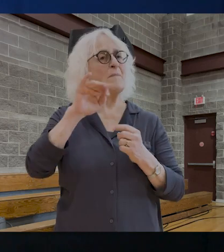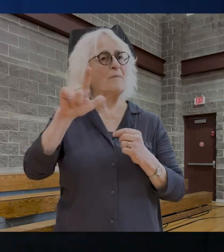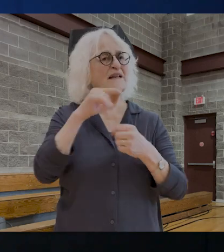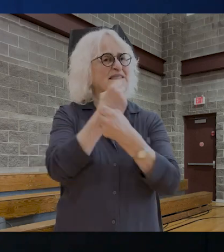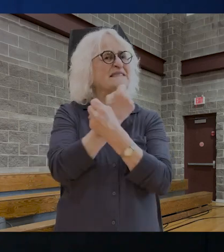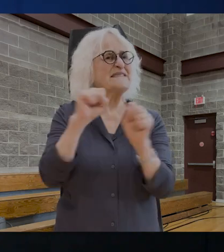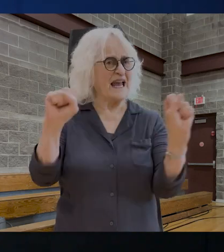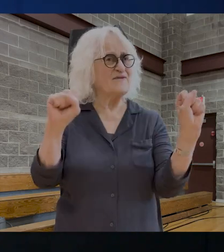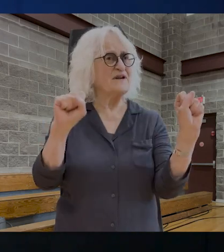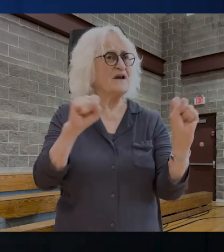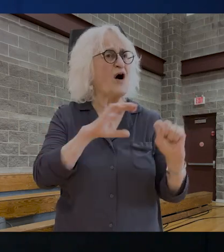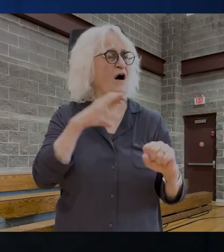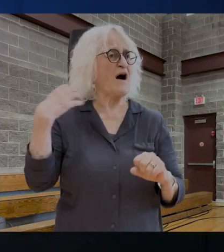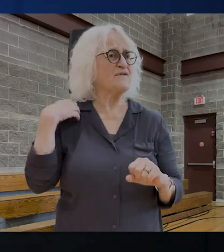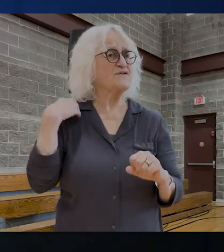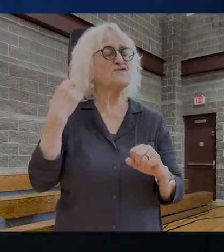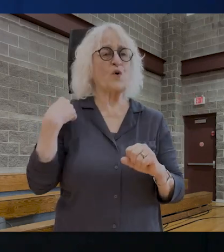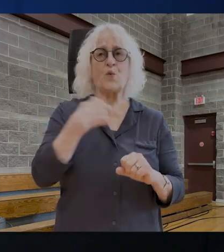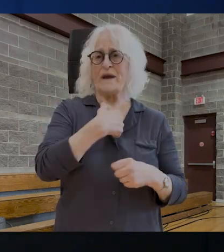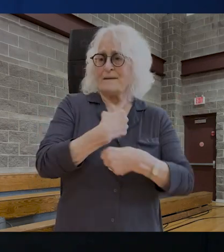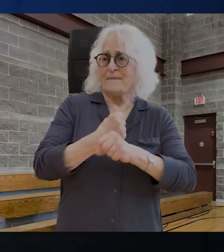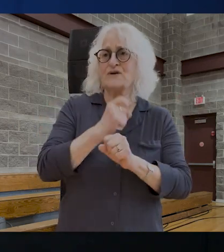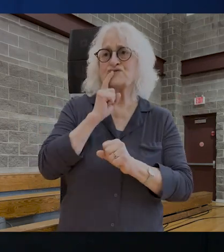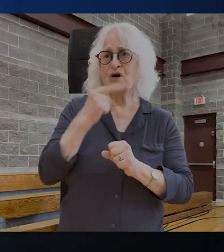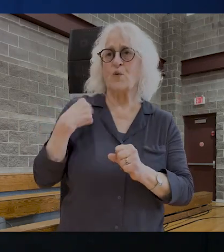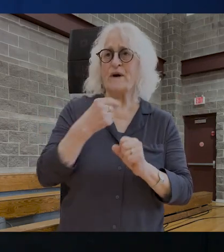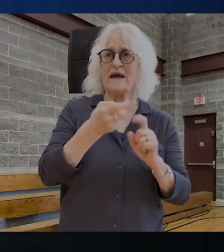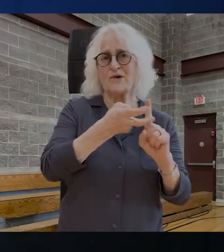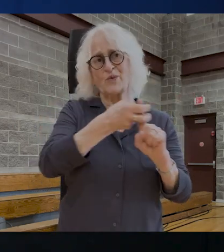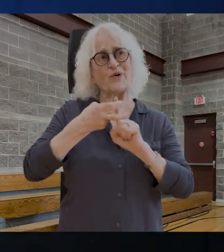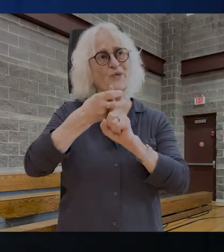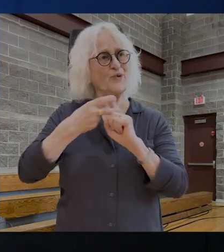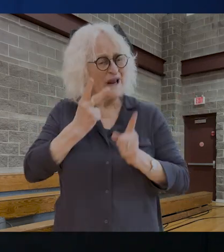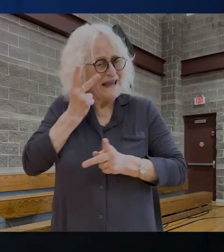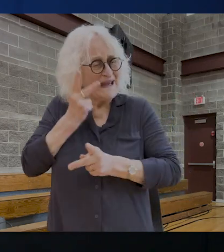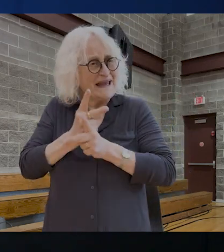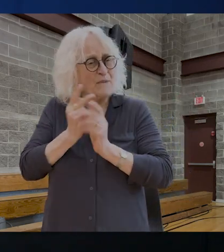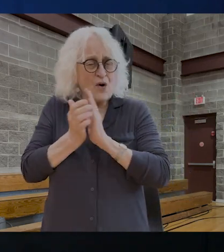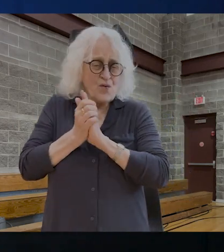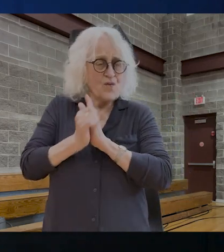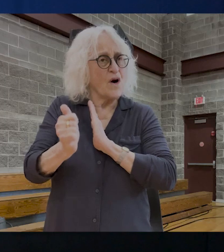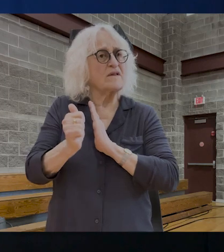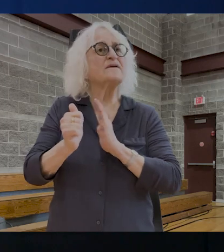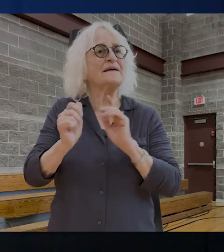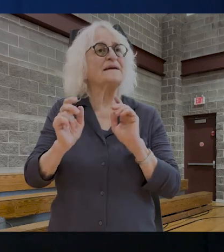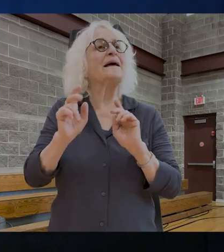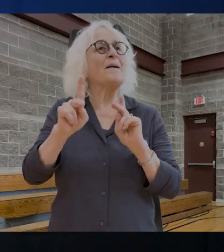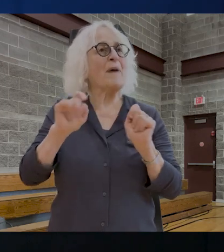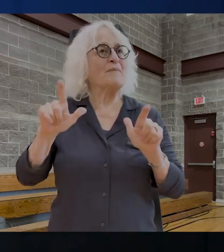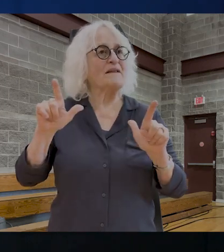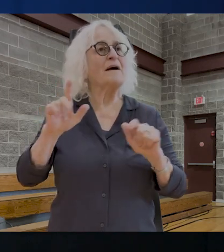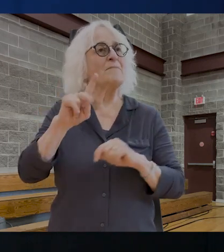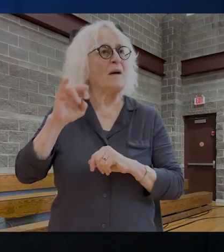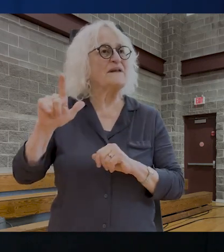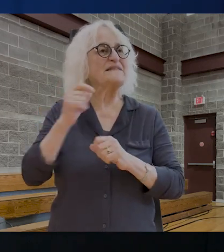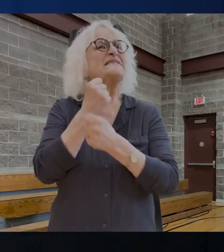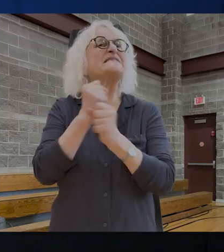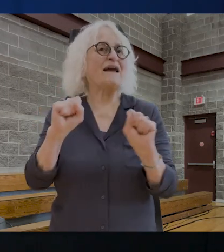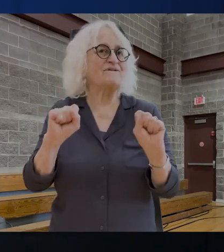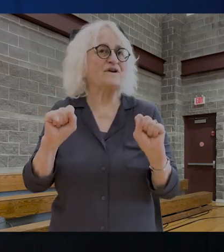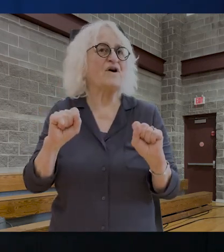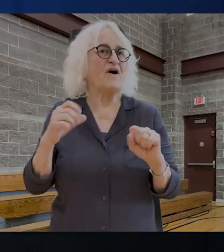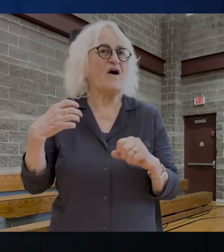safety officers so we can make sure we can recruit and retain quality public safety